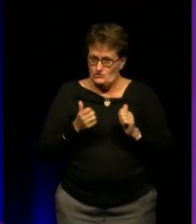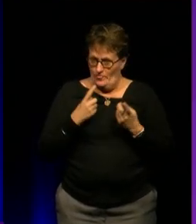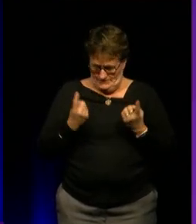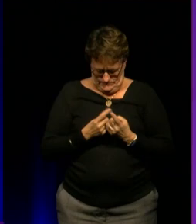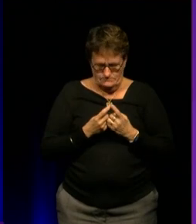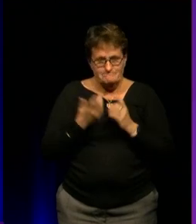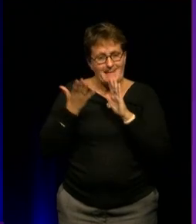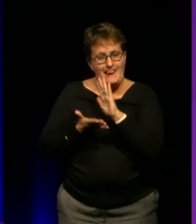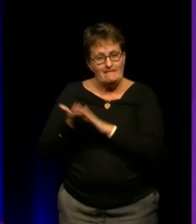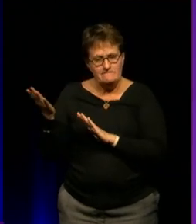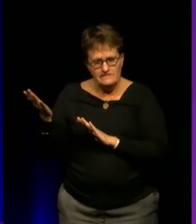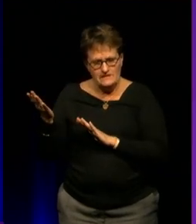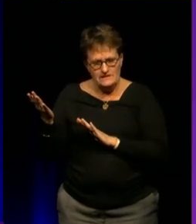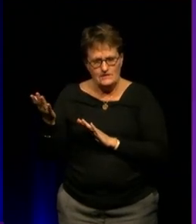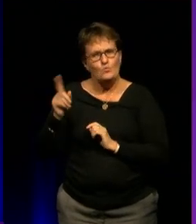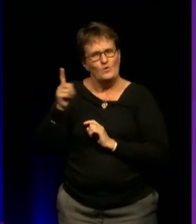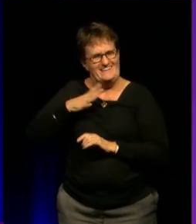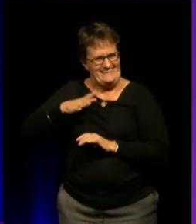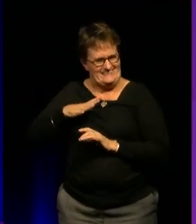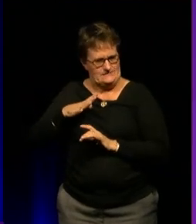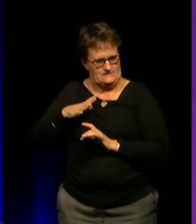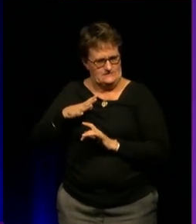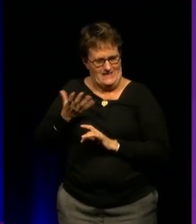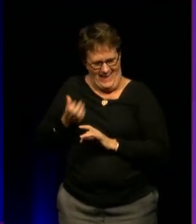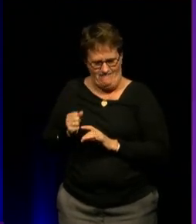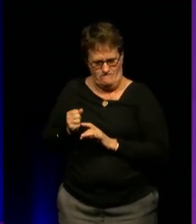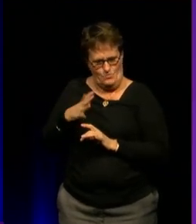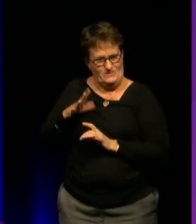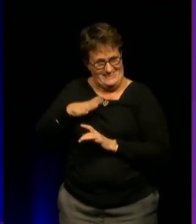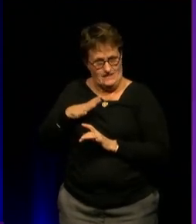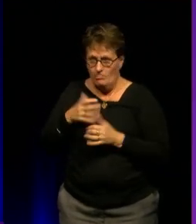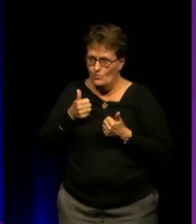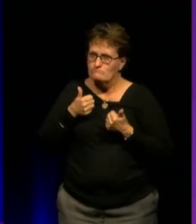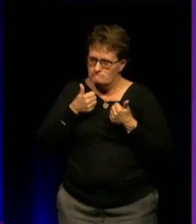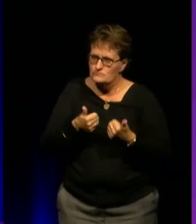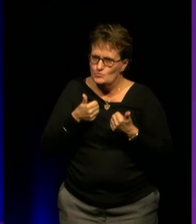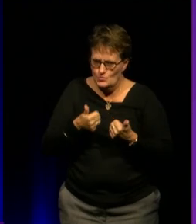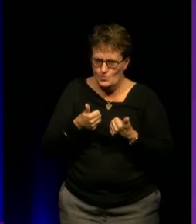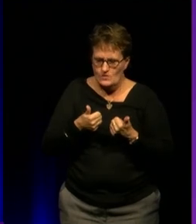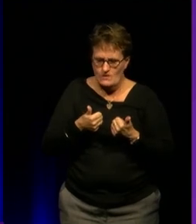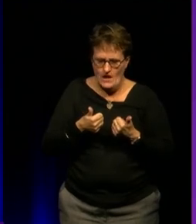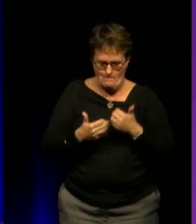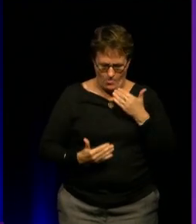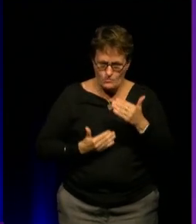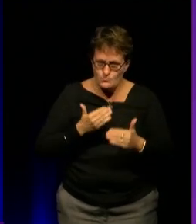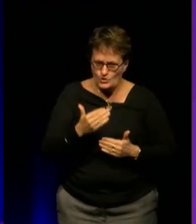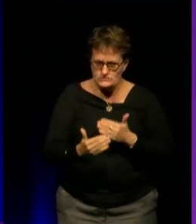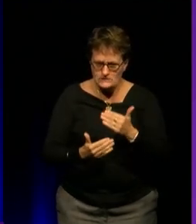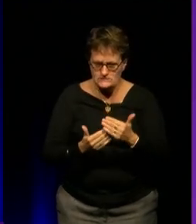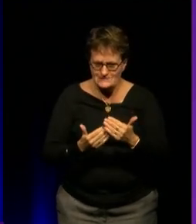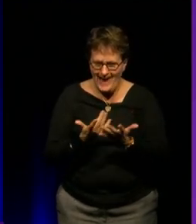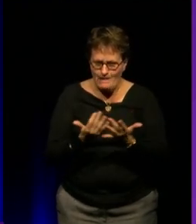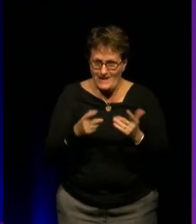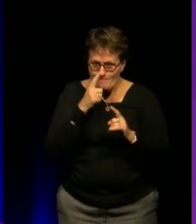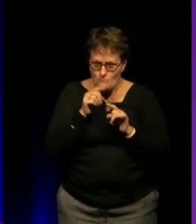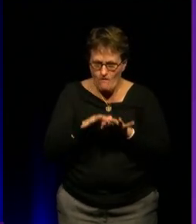left with what he needed. And I realized that that was good. But in the process, how many people did he spread